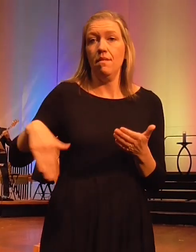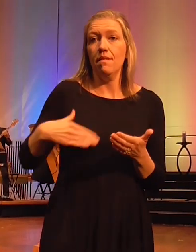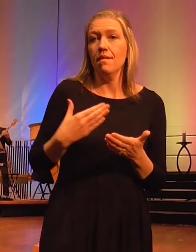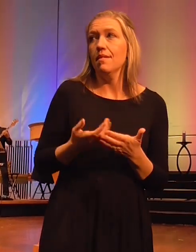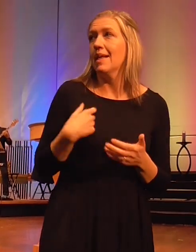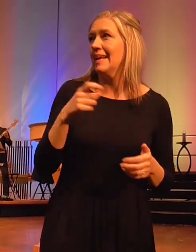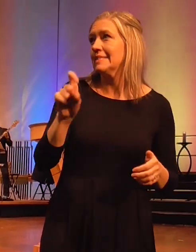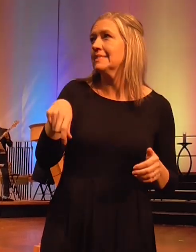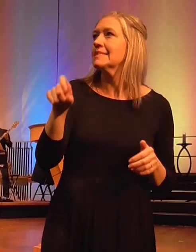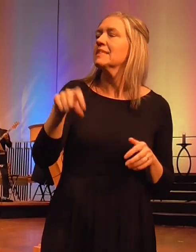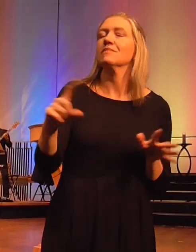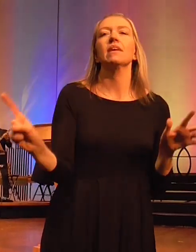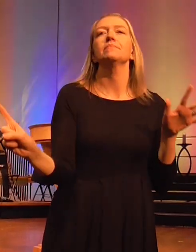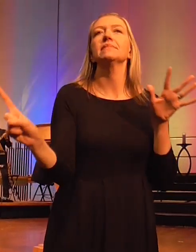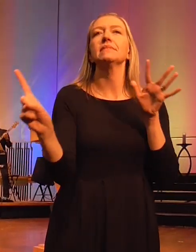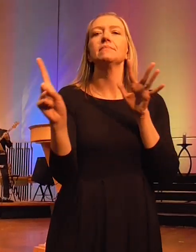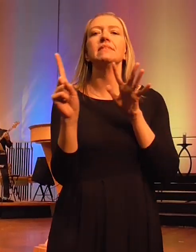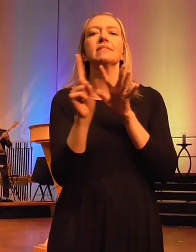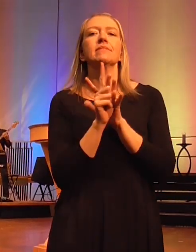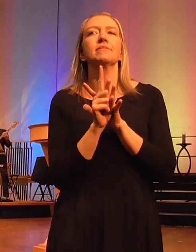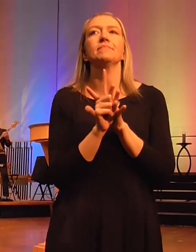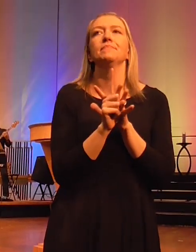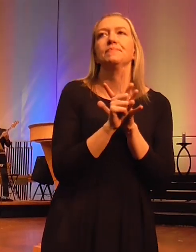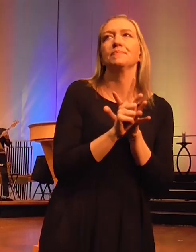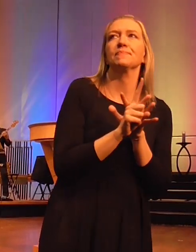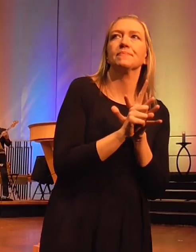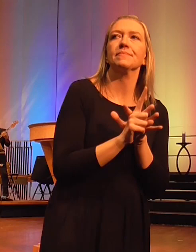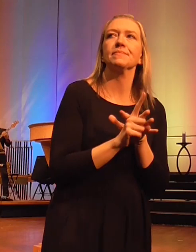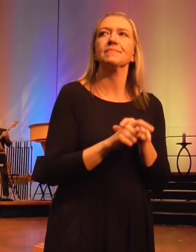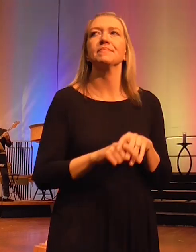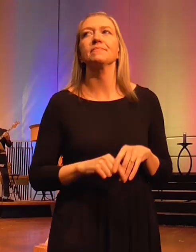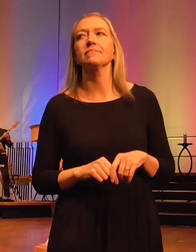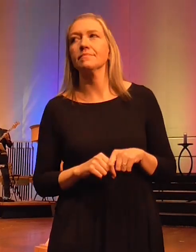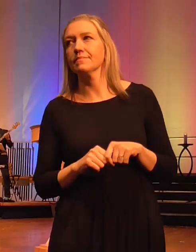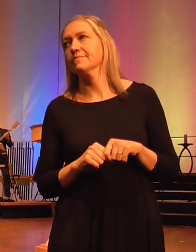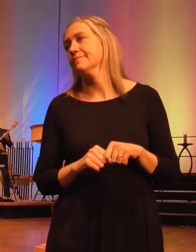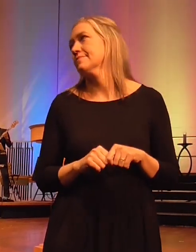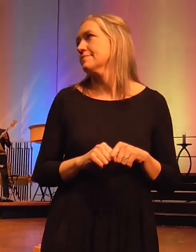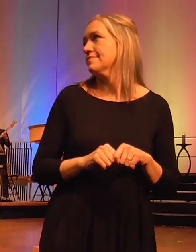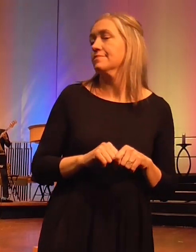All that I need comes to me.